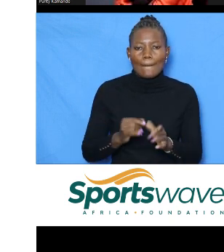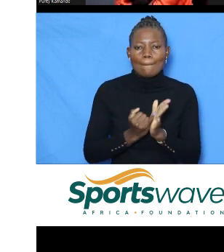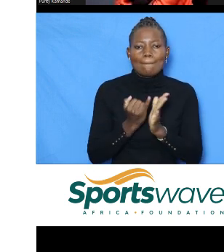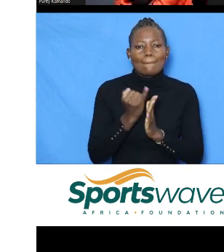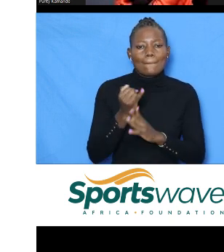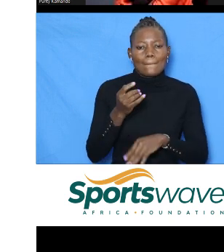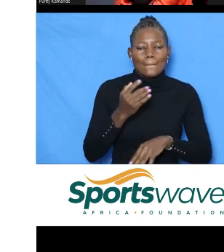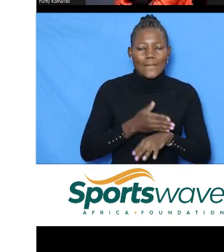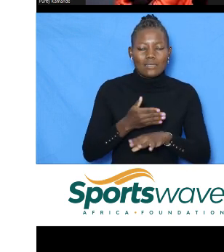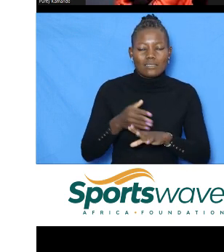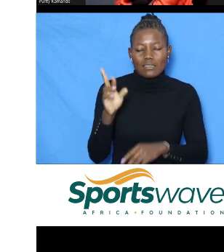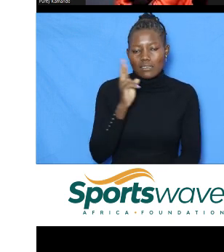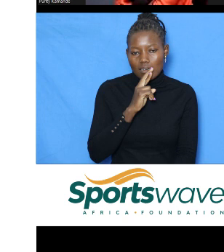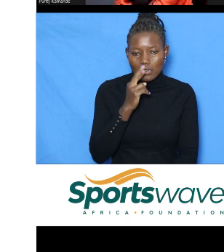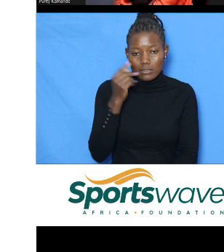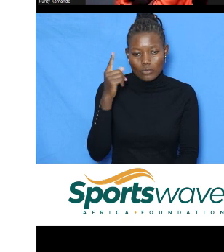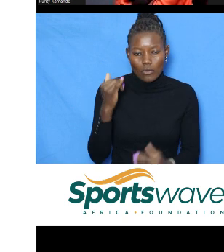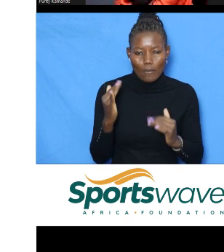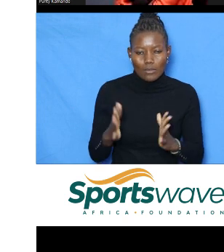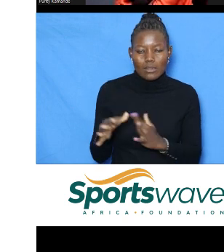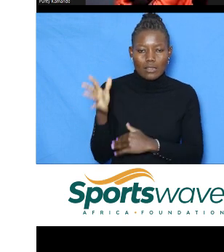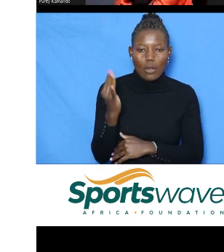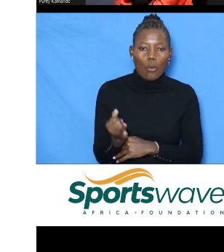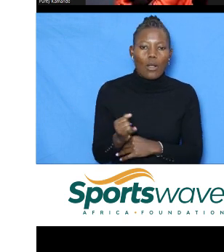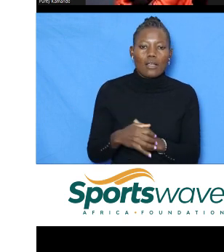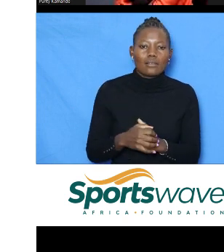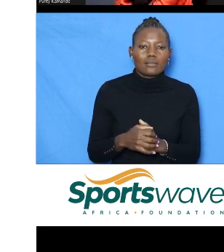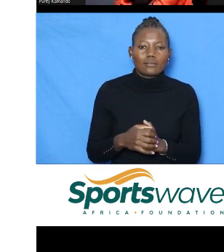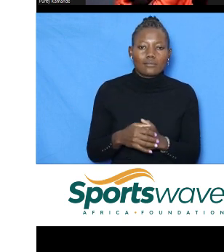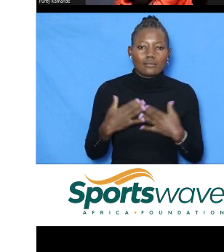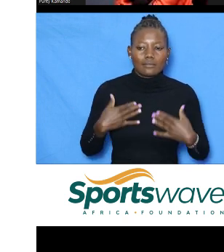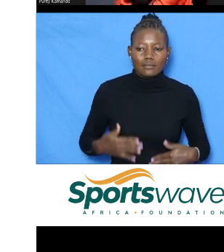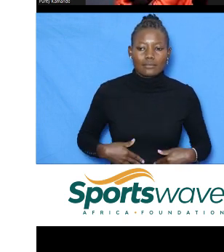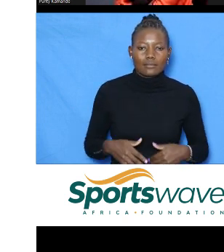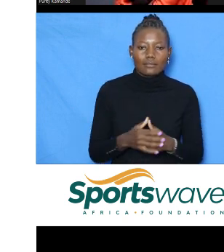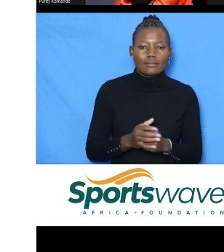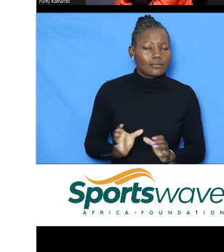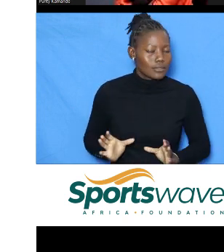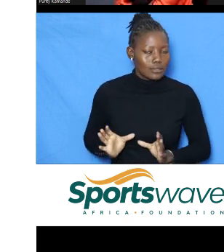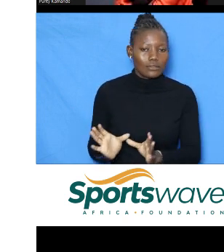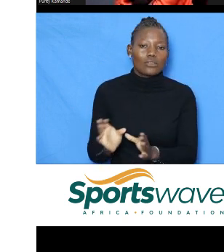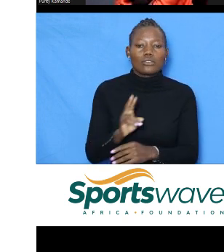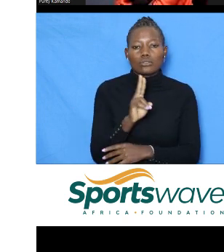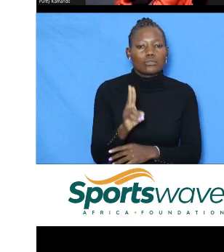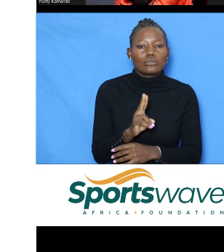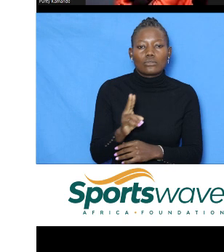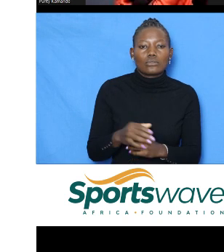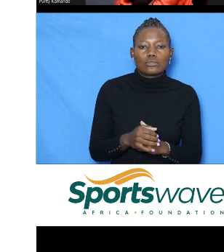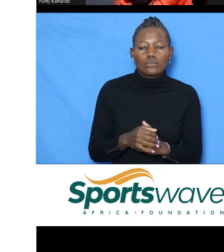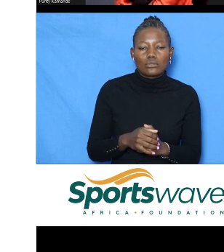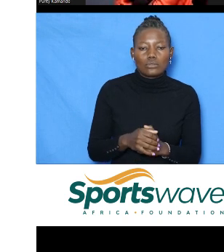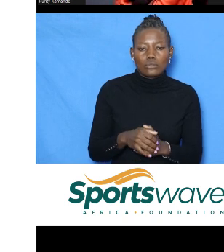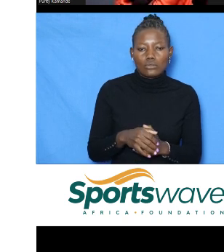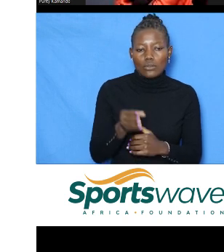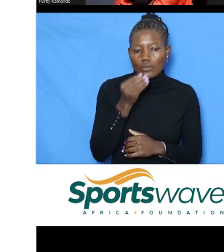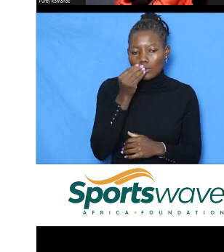increased injury risk for an athlete because the body is then forced to use up with that which